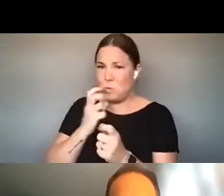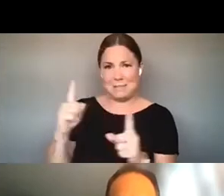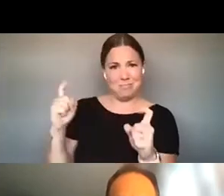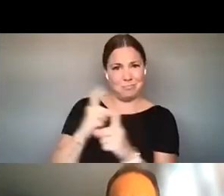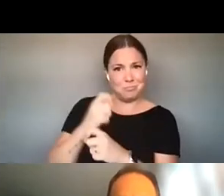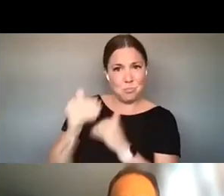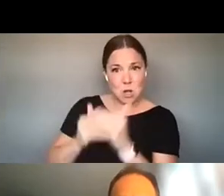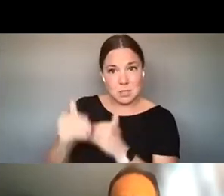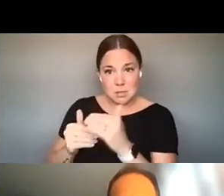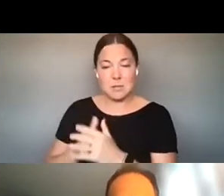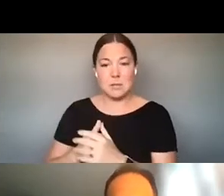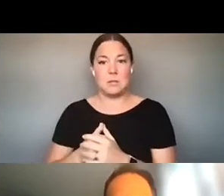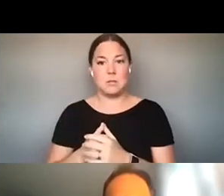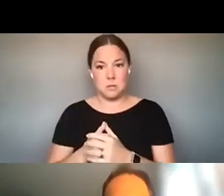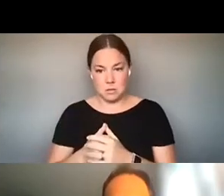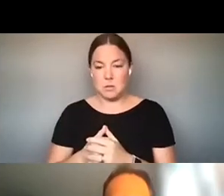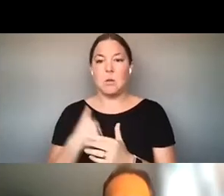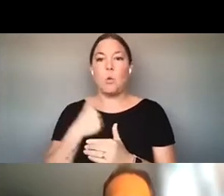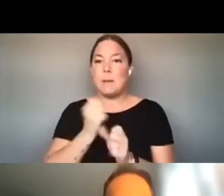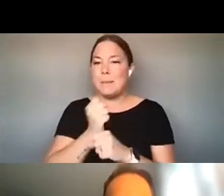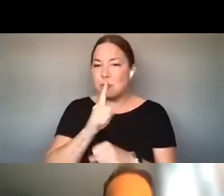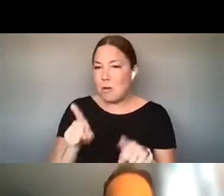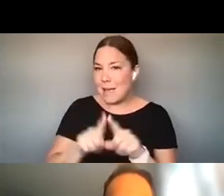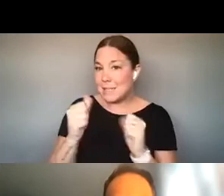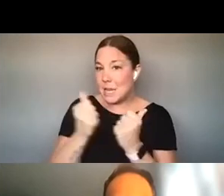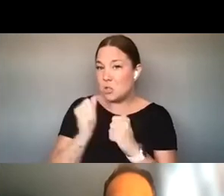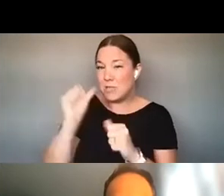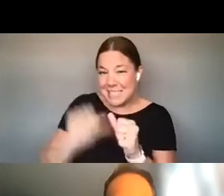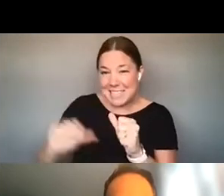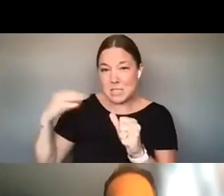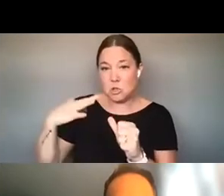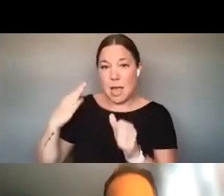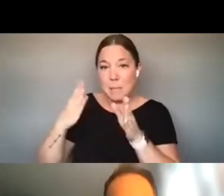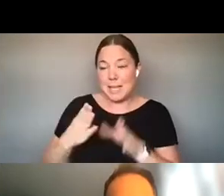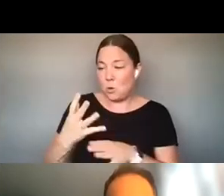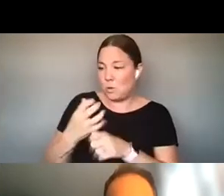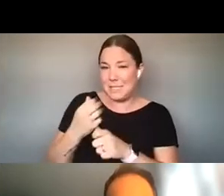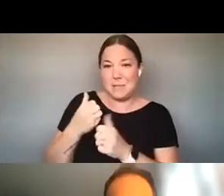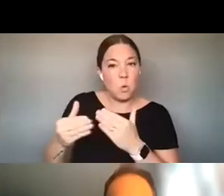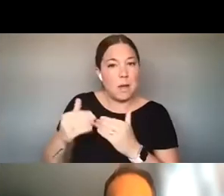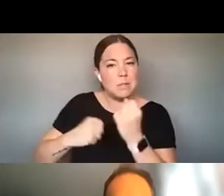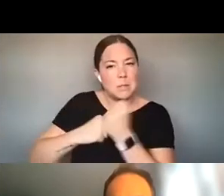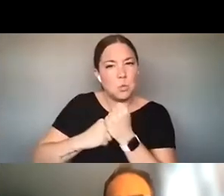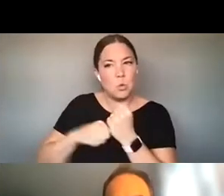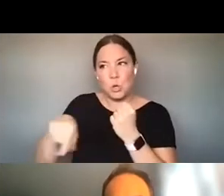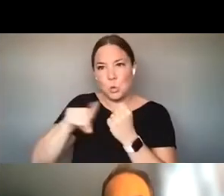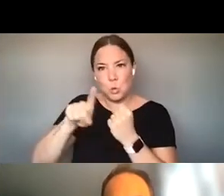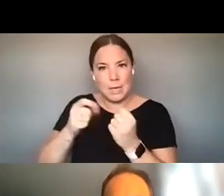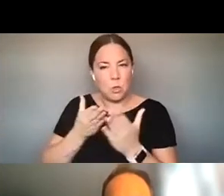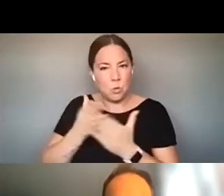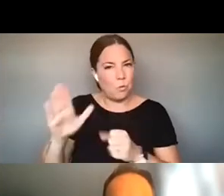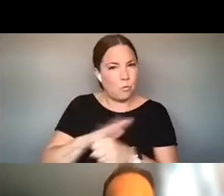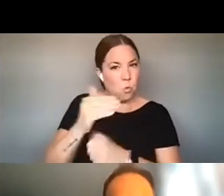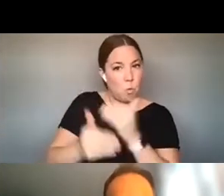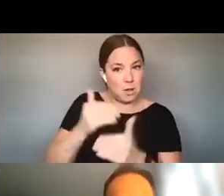an agency to ensure that all applicants receive the support they need throughout this process. We welcome the opportunity